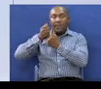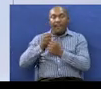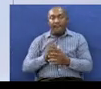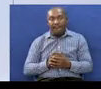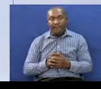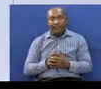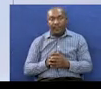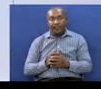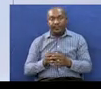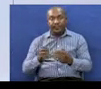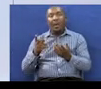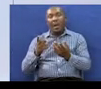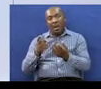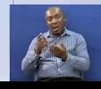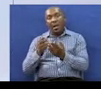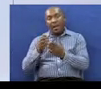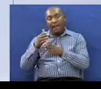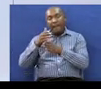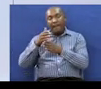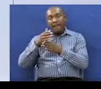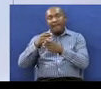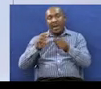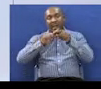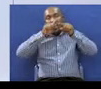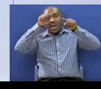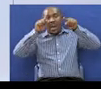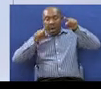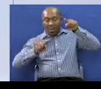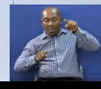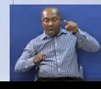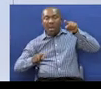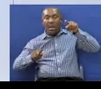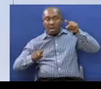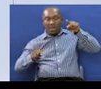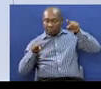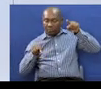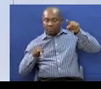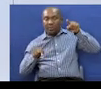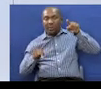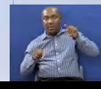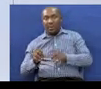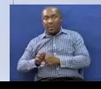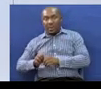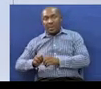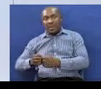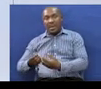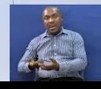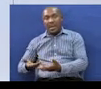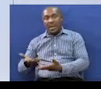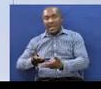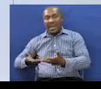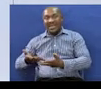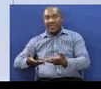by downward downward displacement of